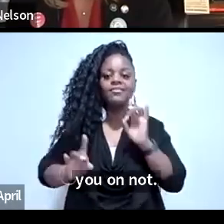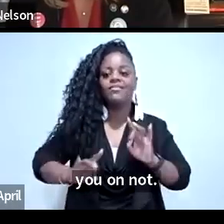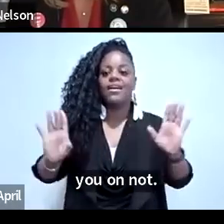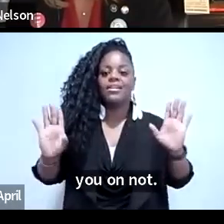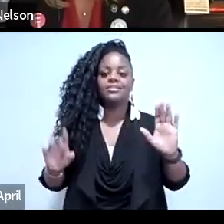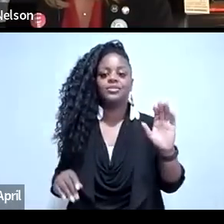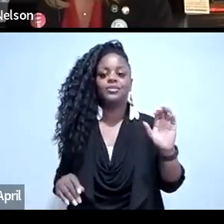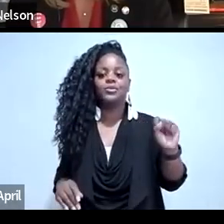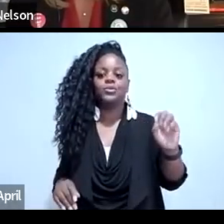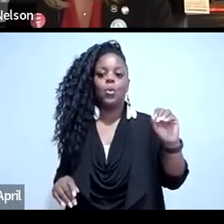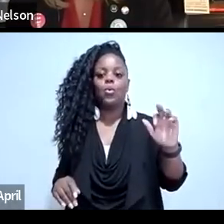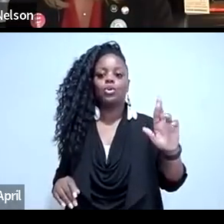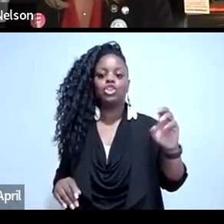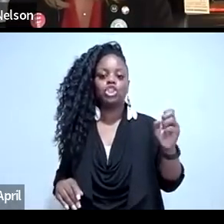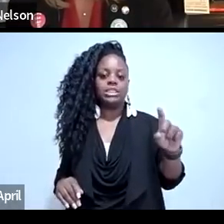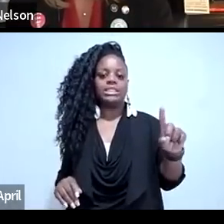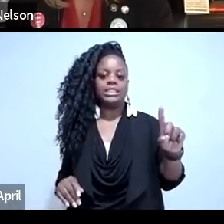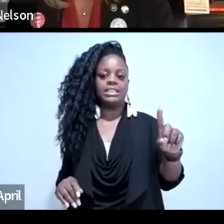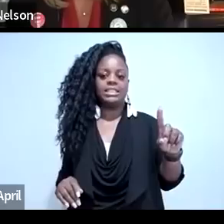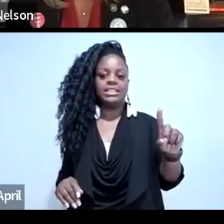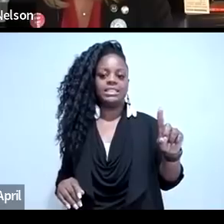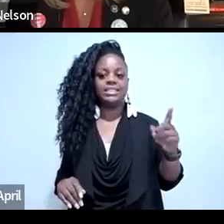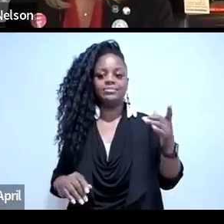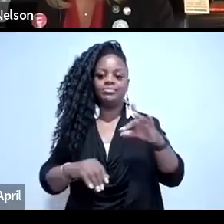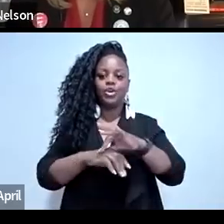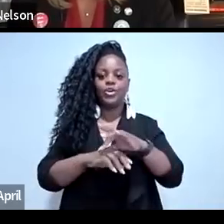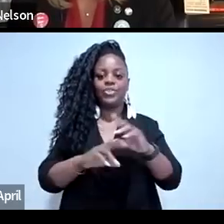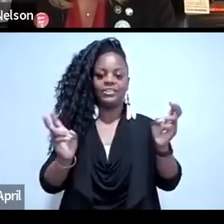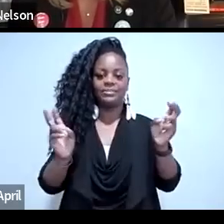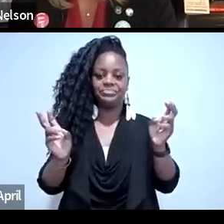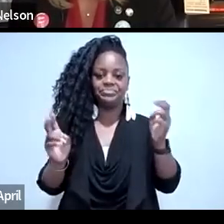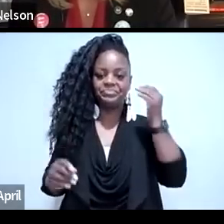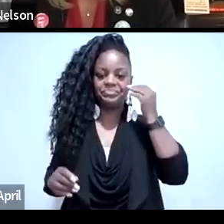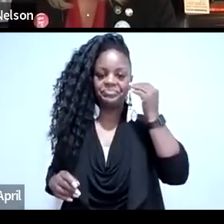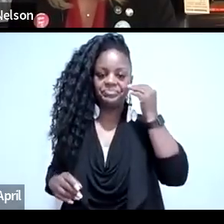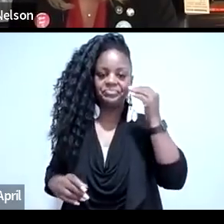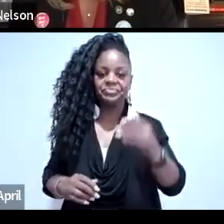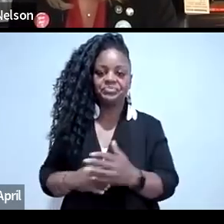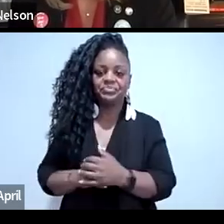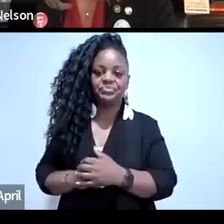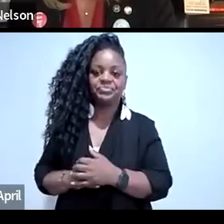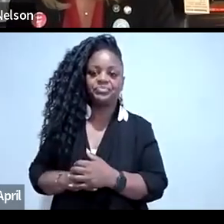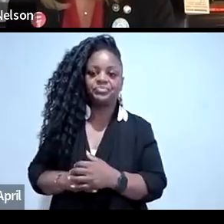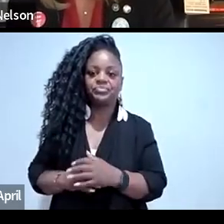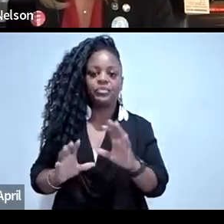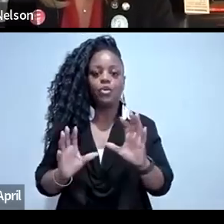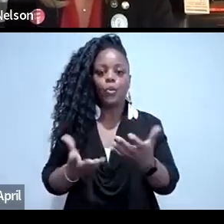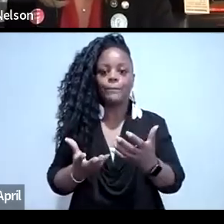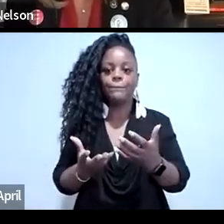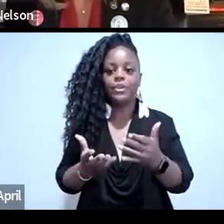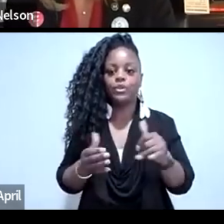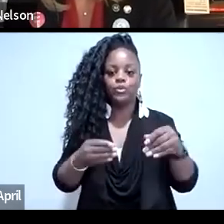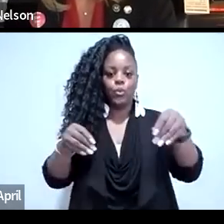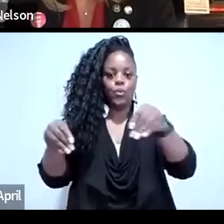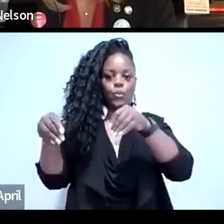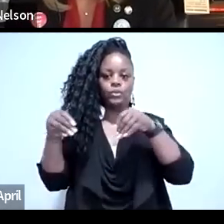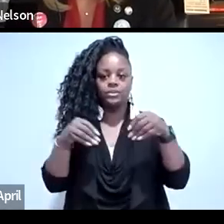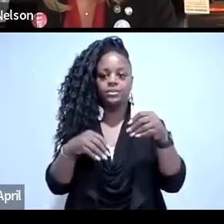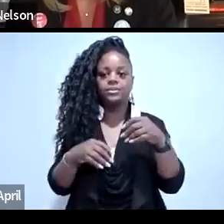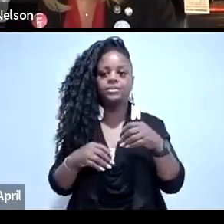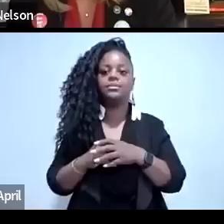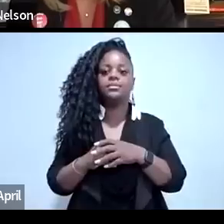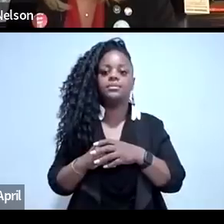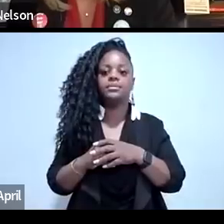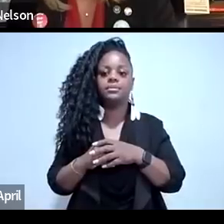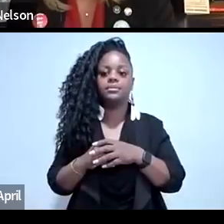combining stores into Heritage District to try to keep Pike Place and other Seattle stores from being able to